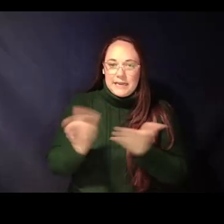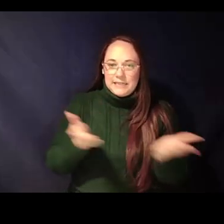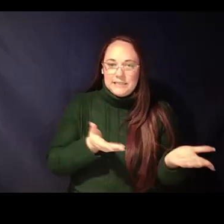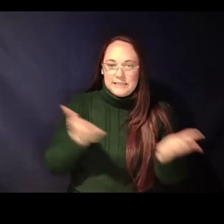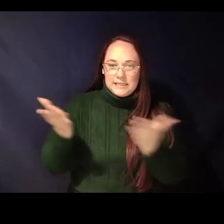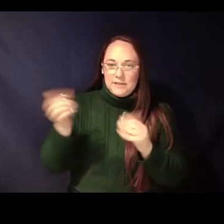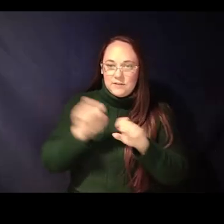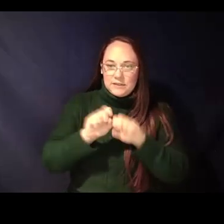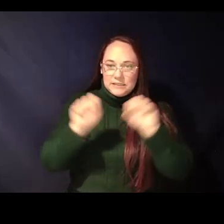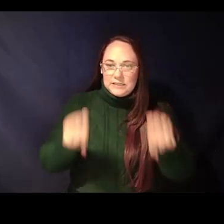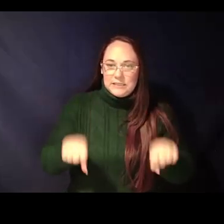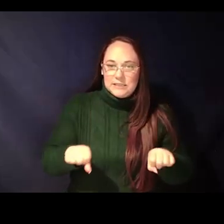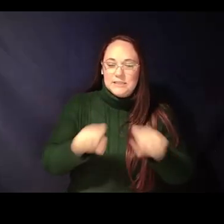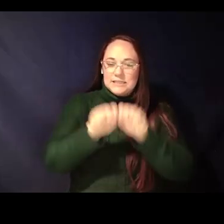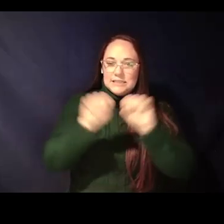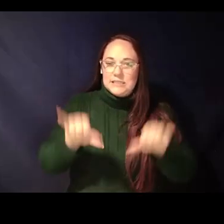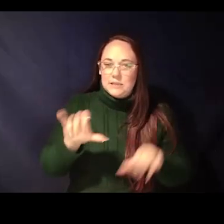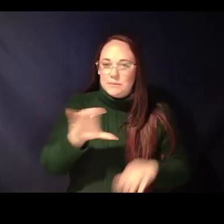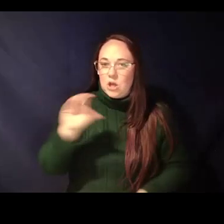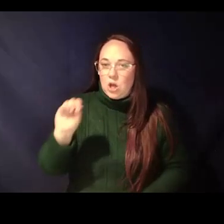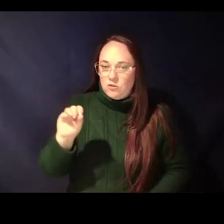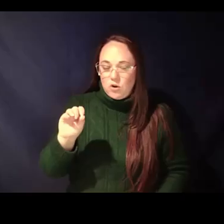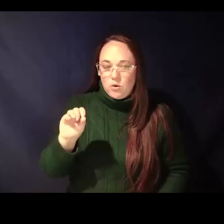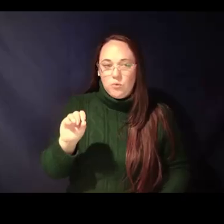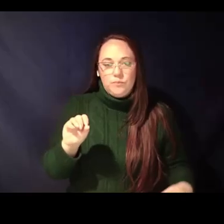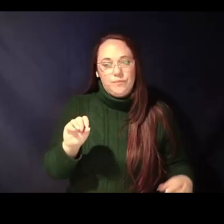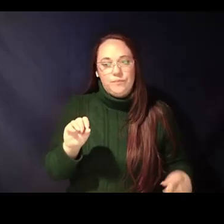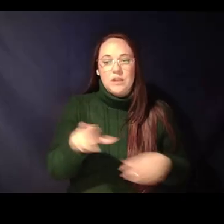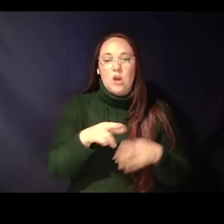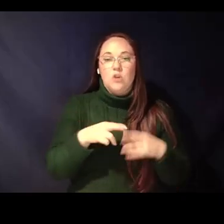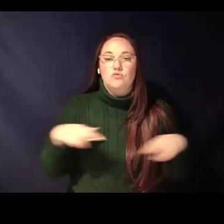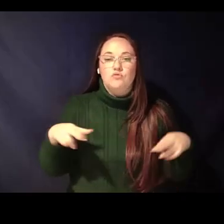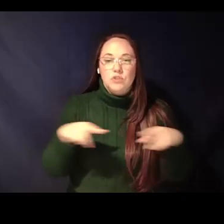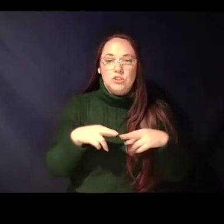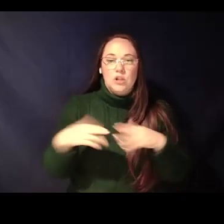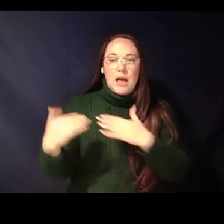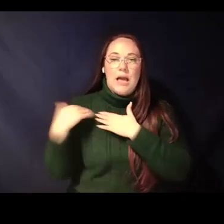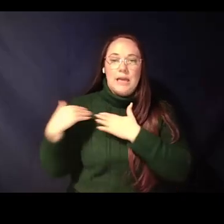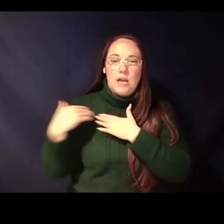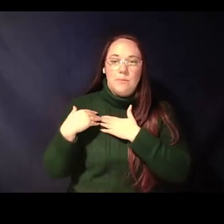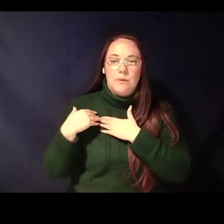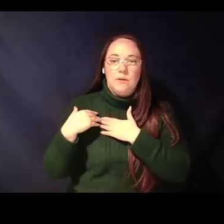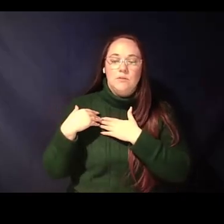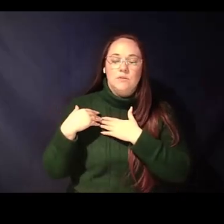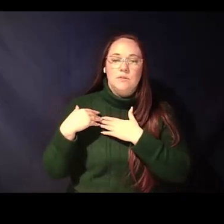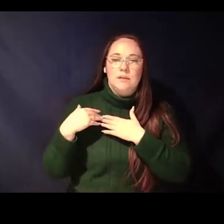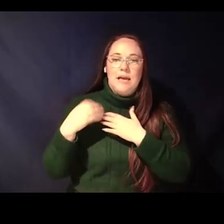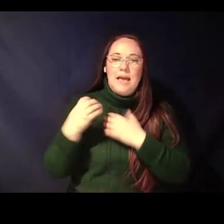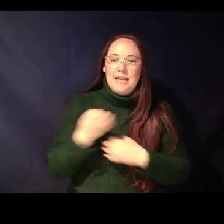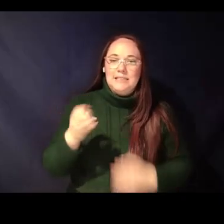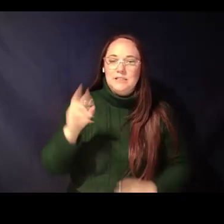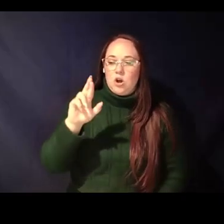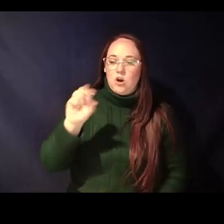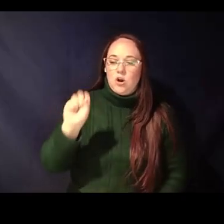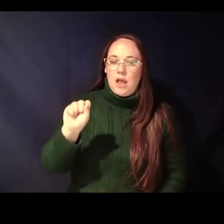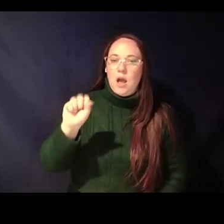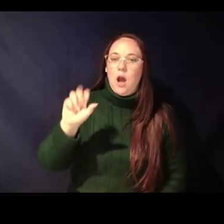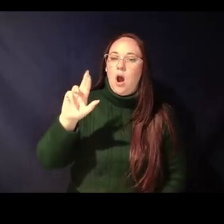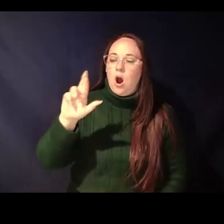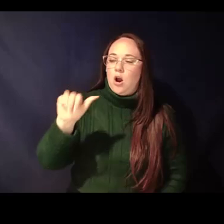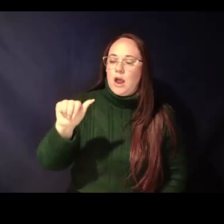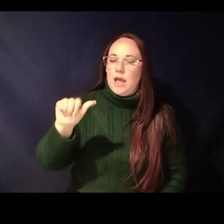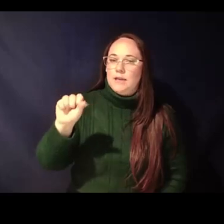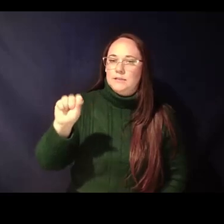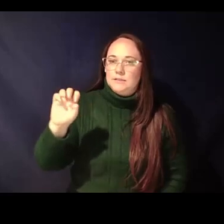in Colorado. Colorado's regional accountable entities, or RAEs, are responsible for administering the